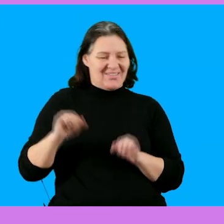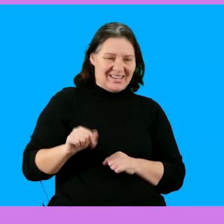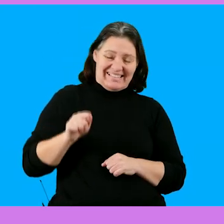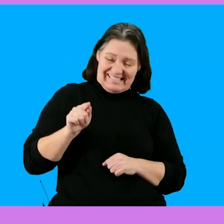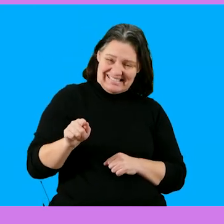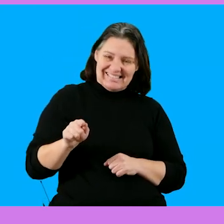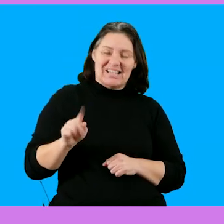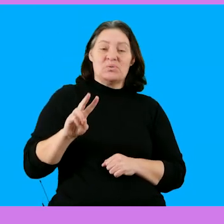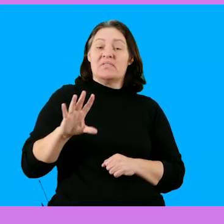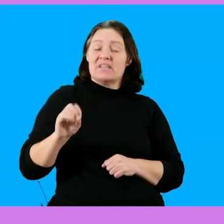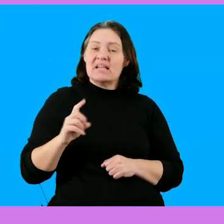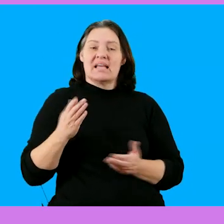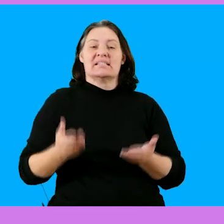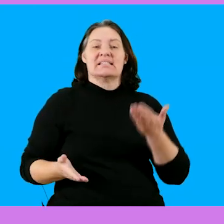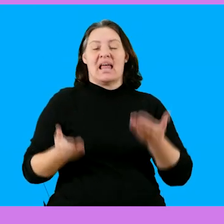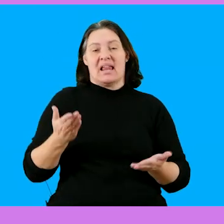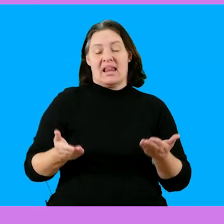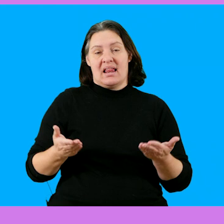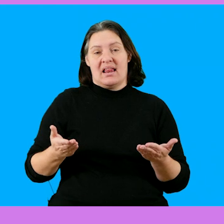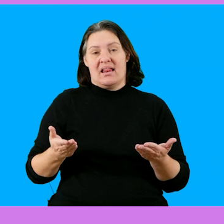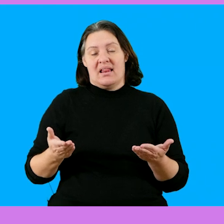agree. This here we call the scale